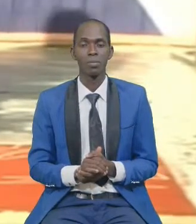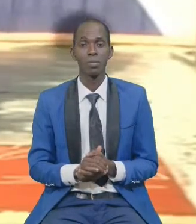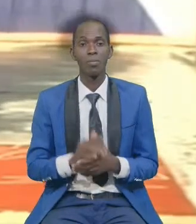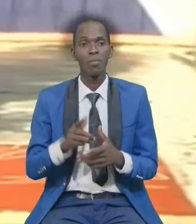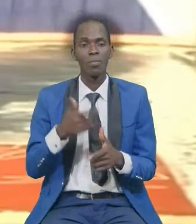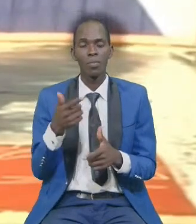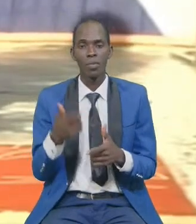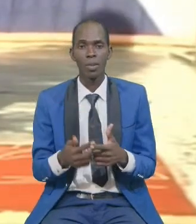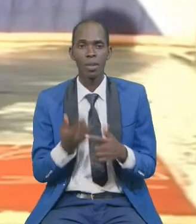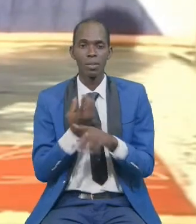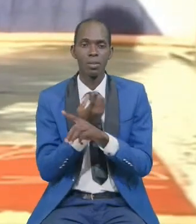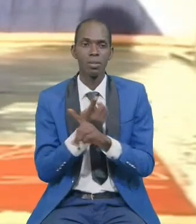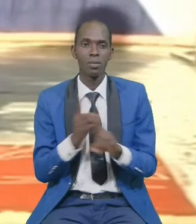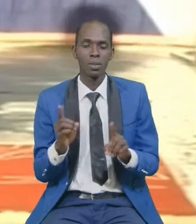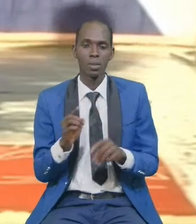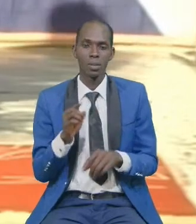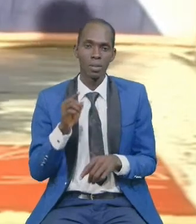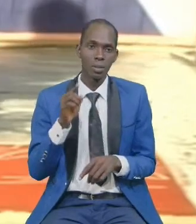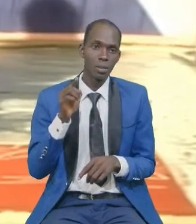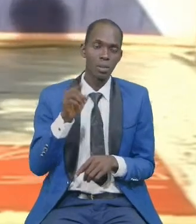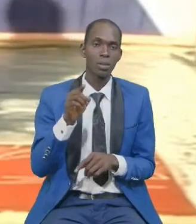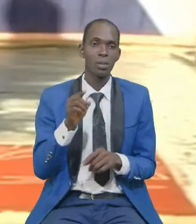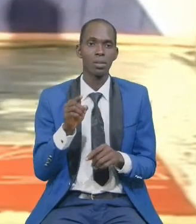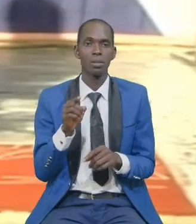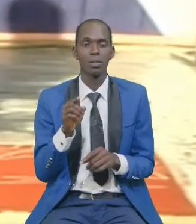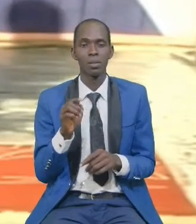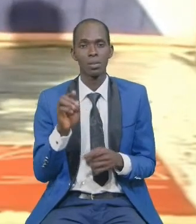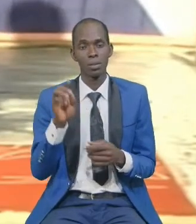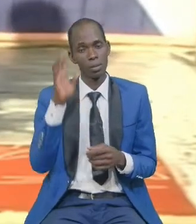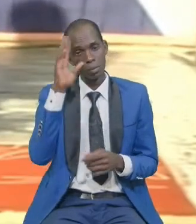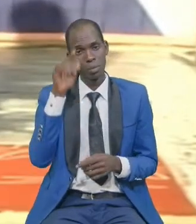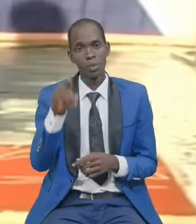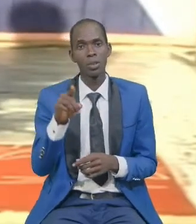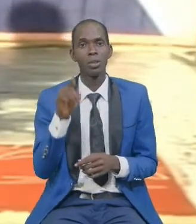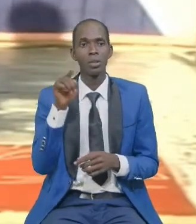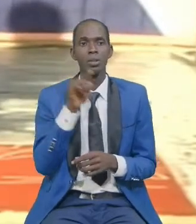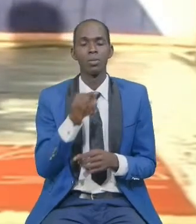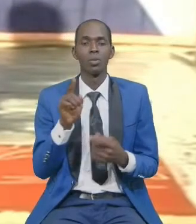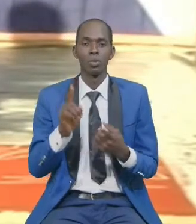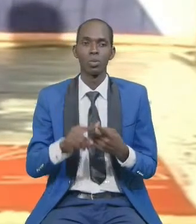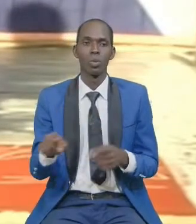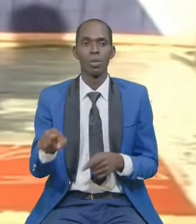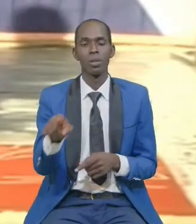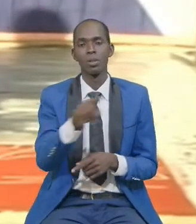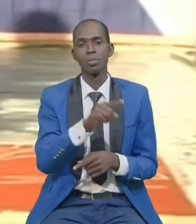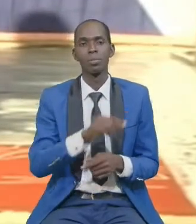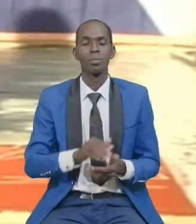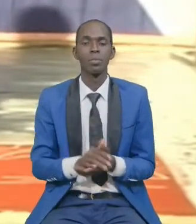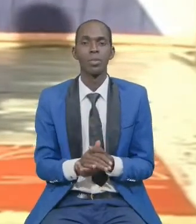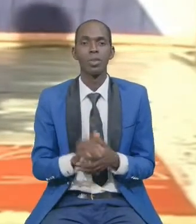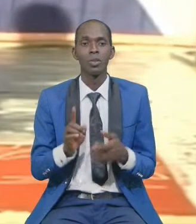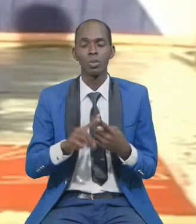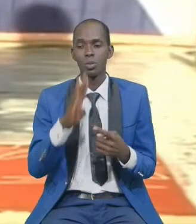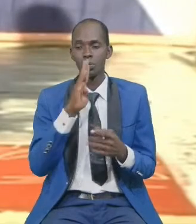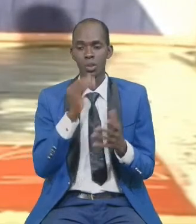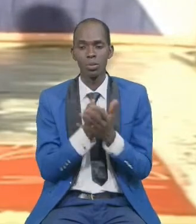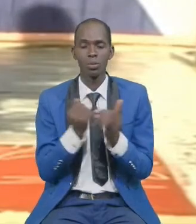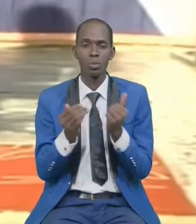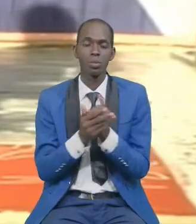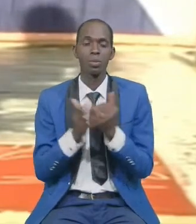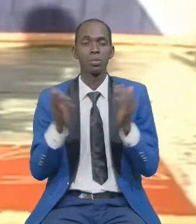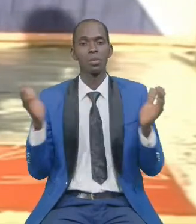Then delivered he him, therefore, unto them to be